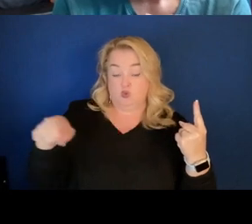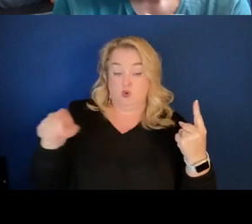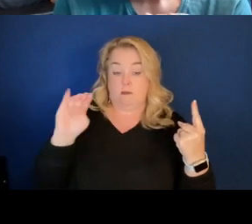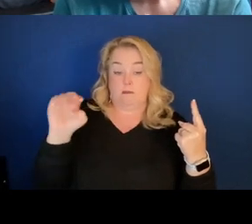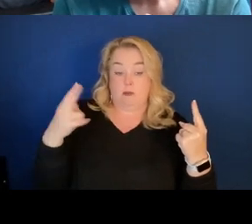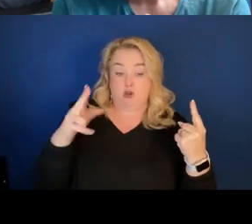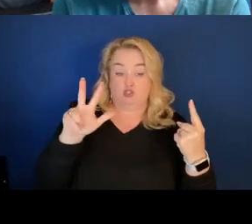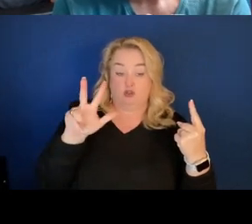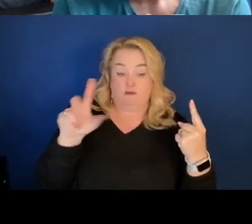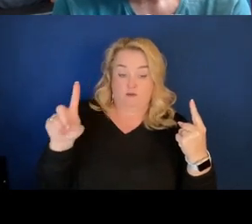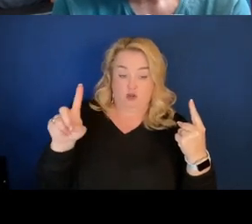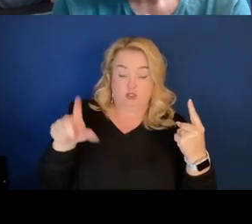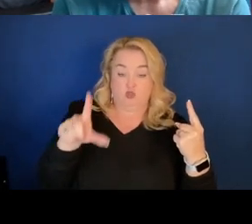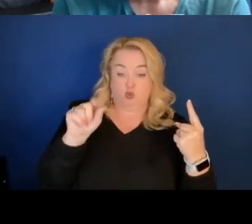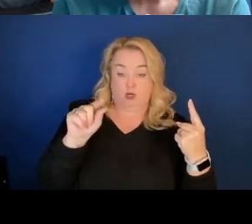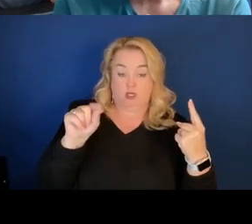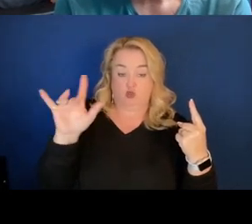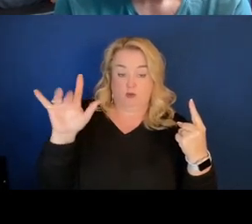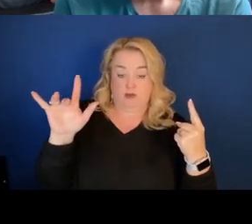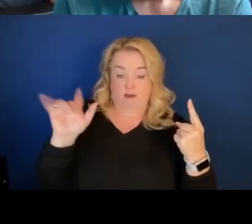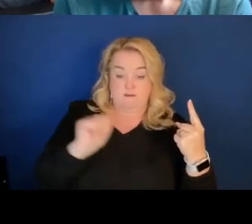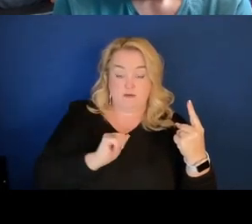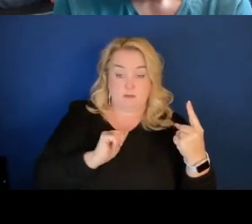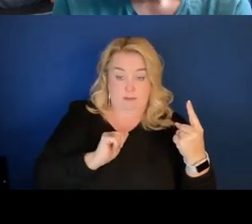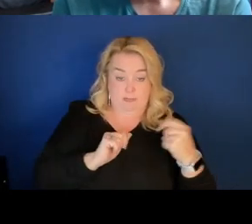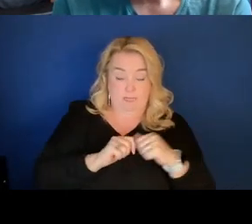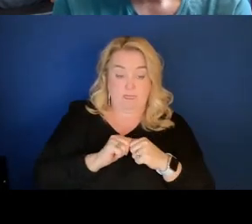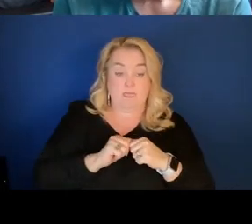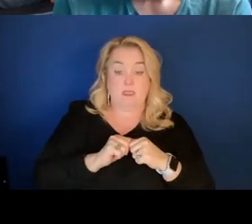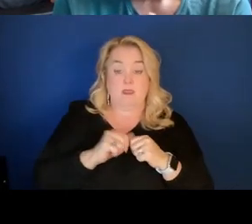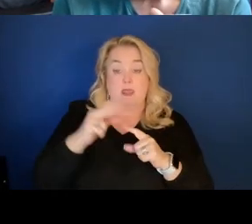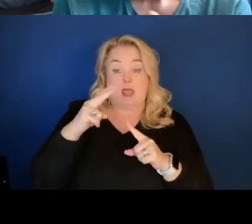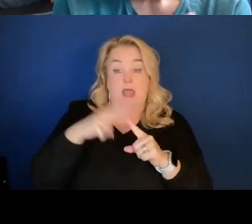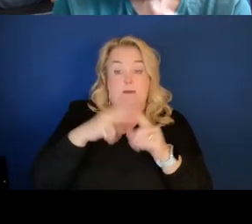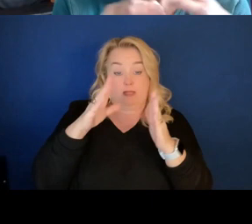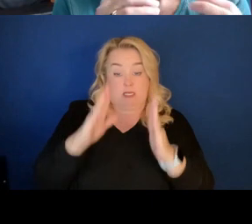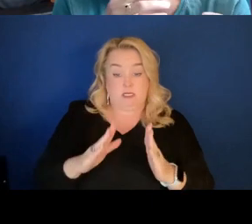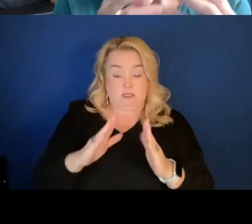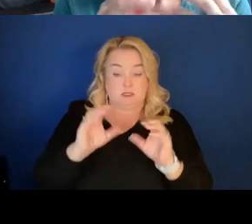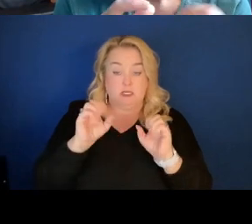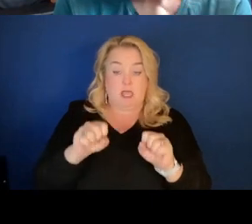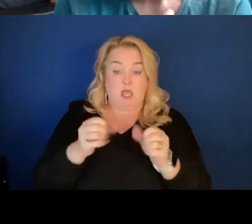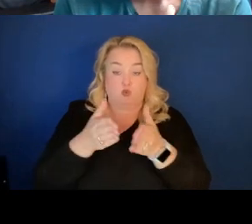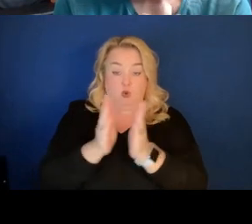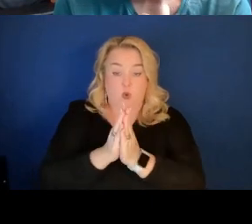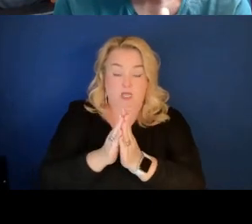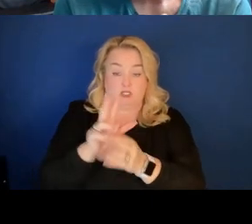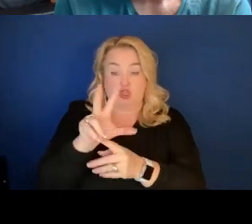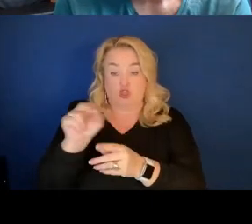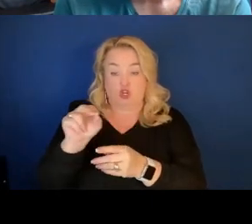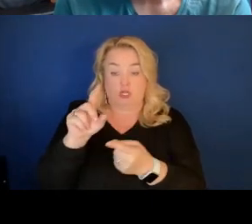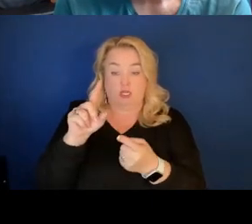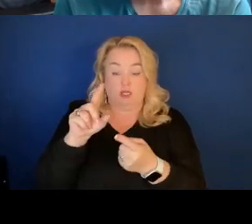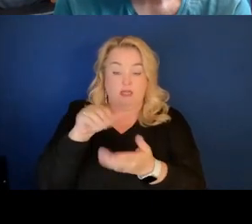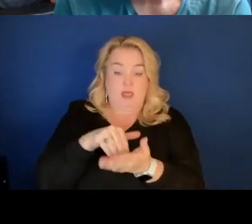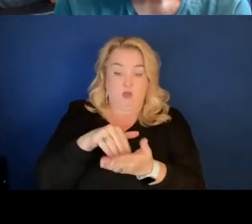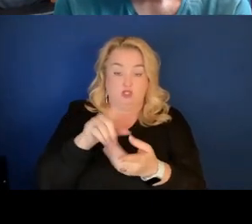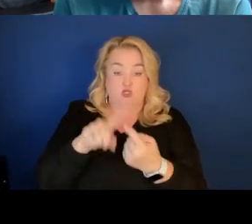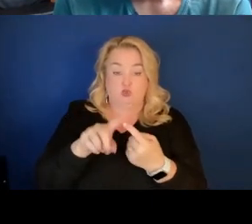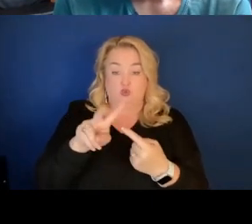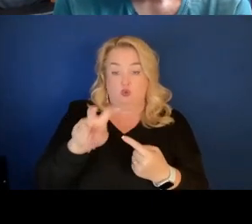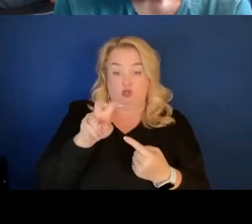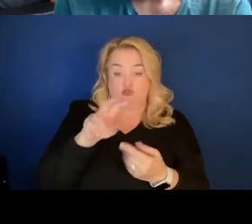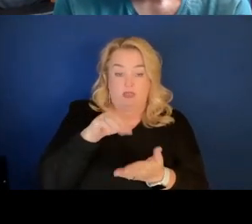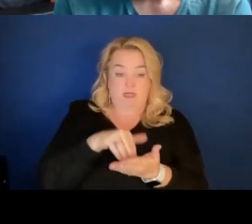and ending March 31st of 2025. Applicants will be allowed to request between $30,000 and